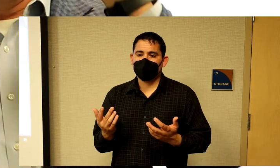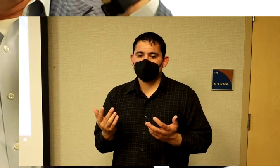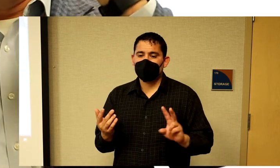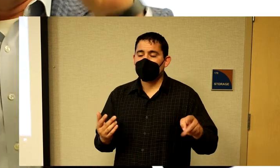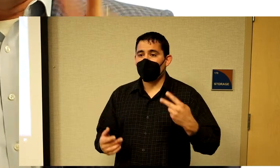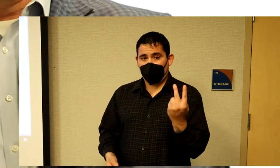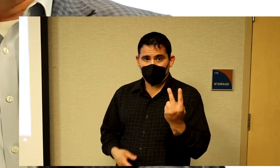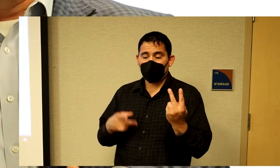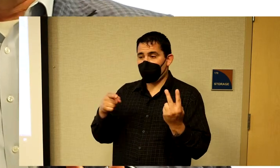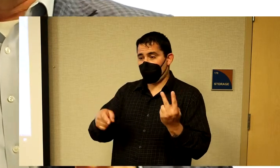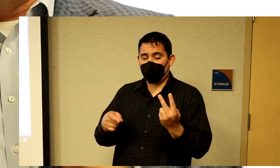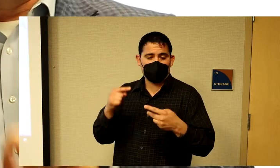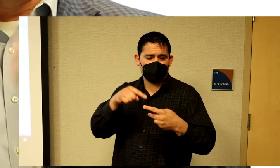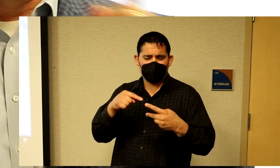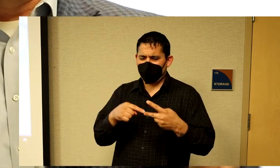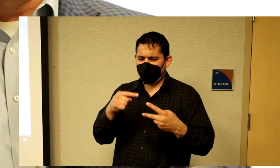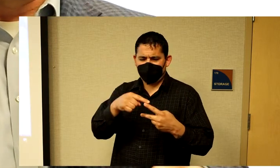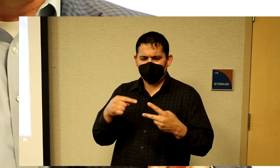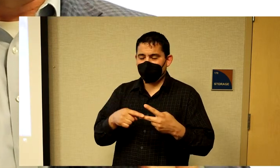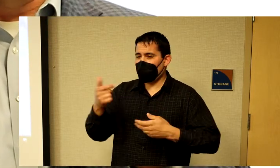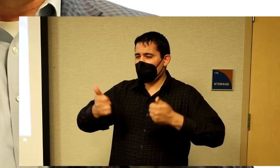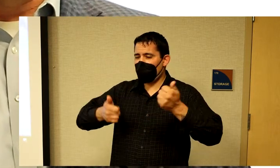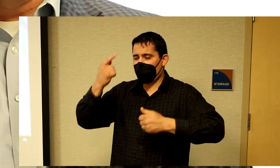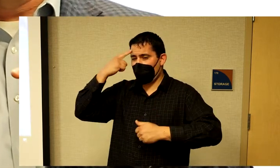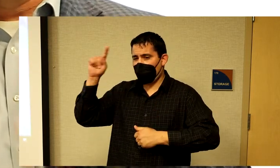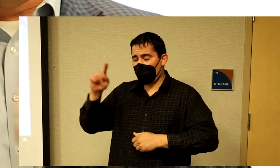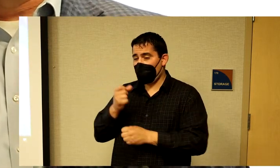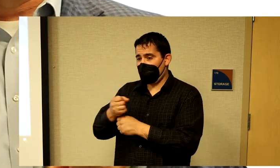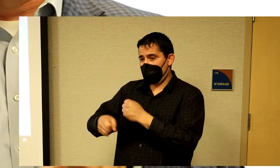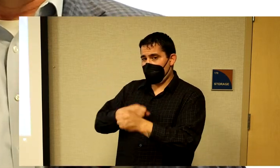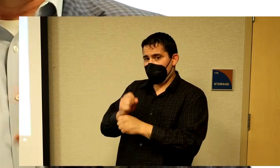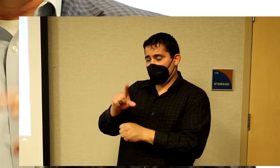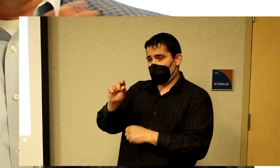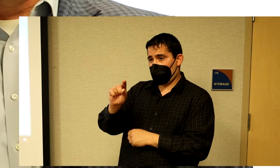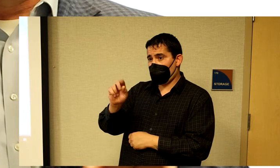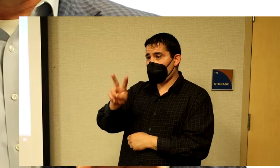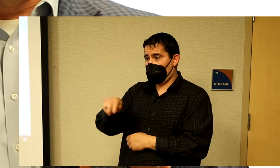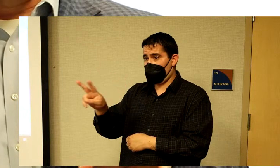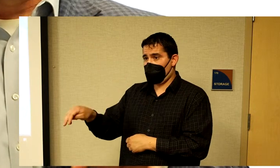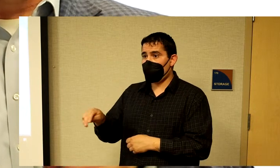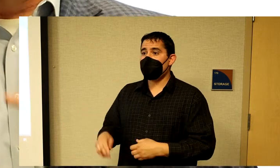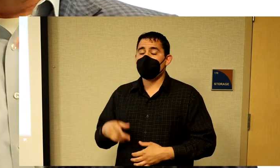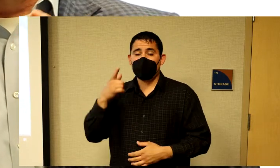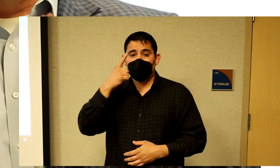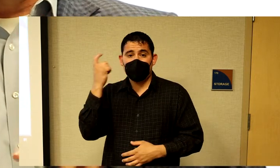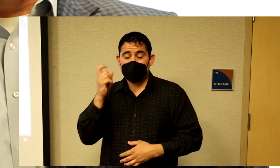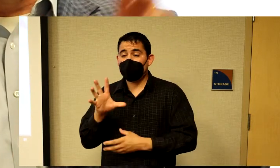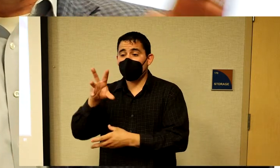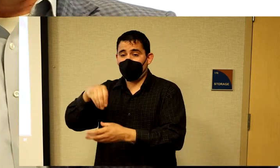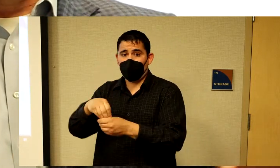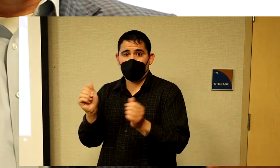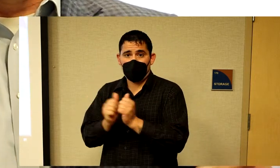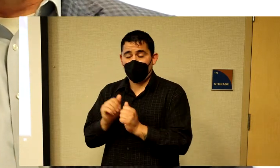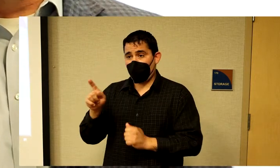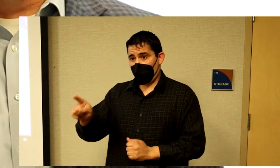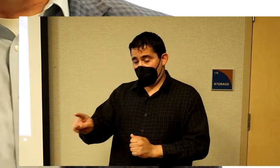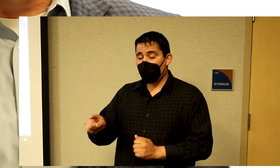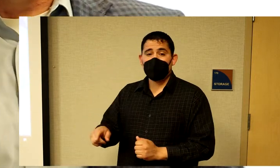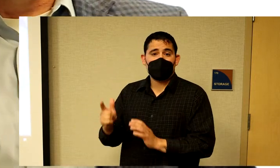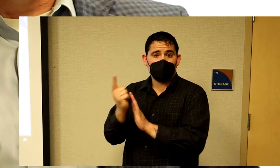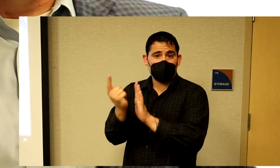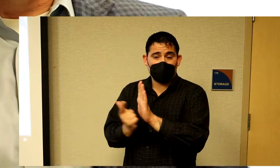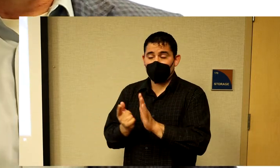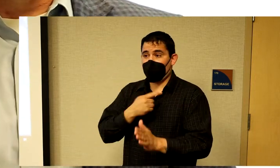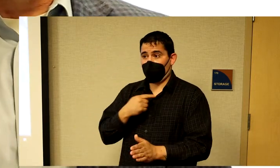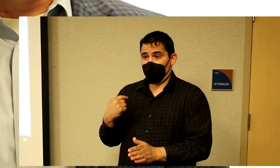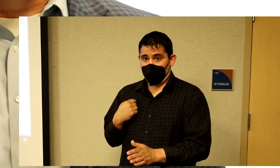out. Which 2 would be up in 2022? Because we will need to include that in the ordinance that you pass to be able to send that on to the